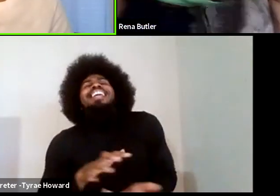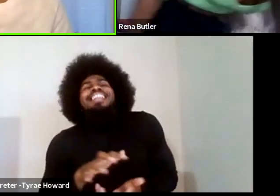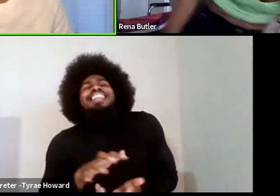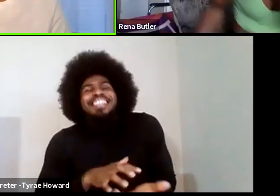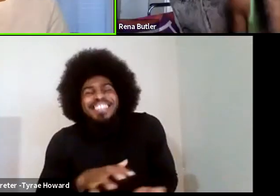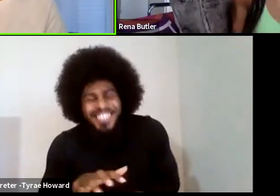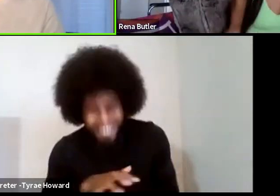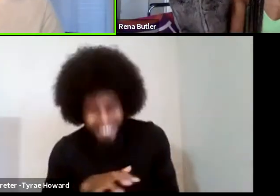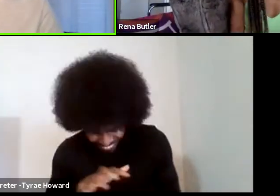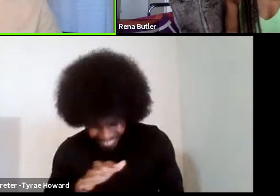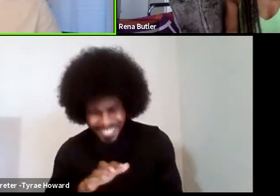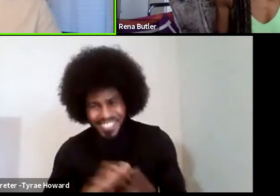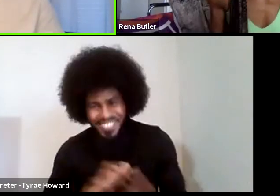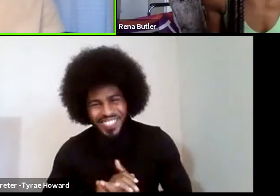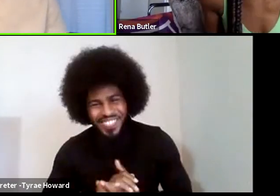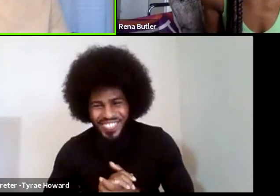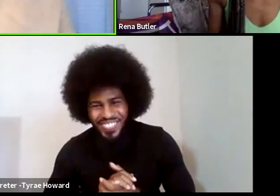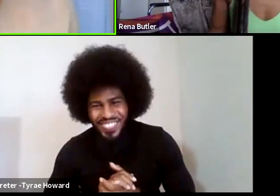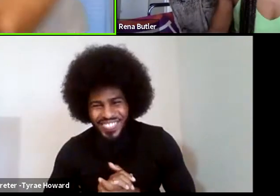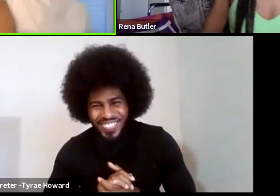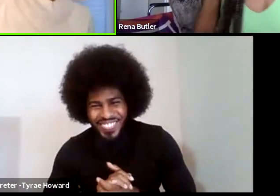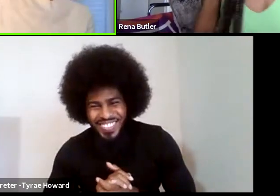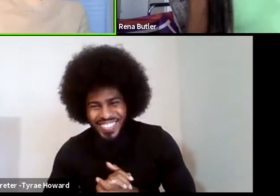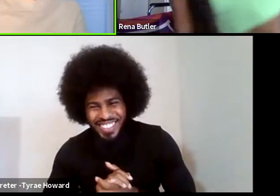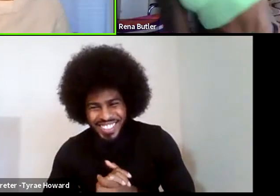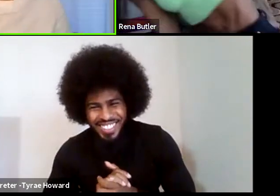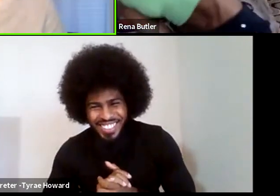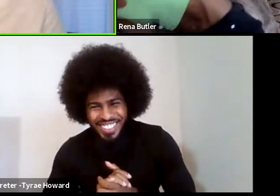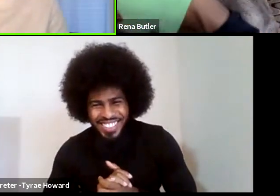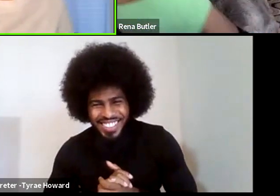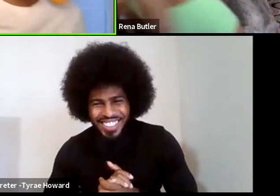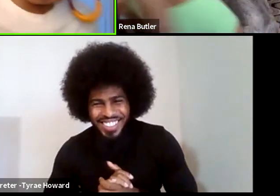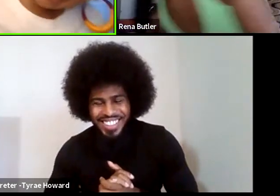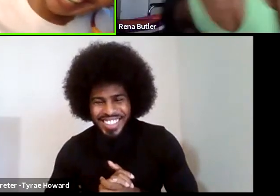Wait, that was a little move right there.